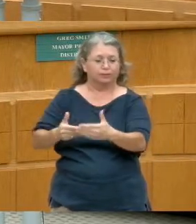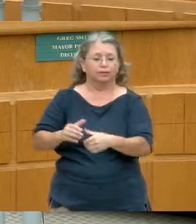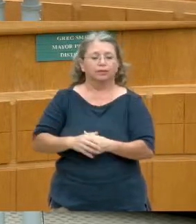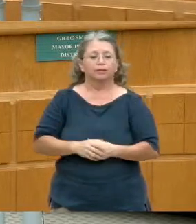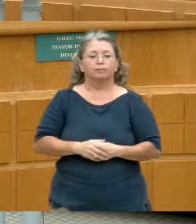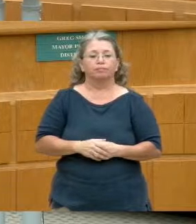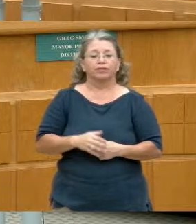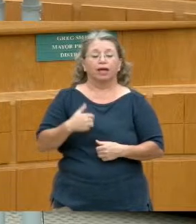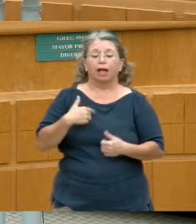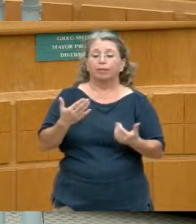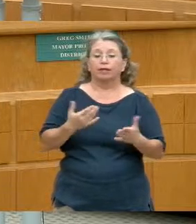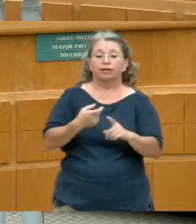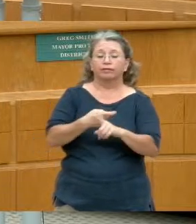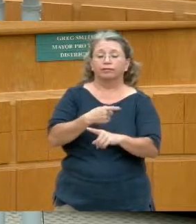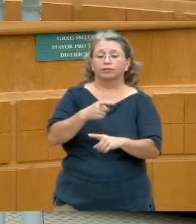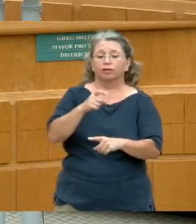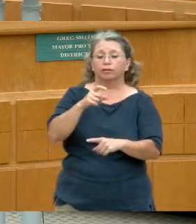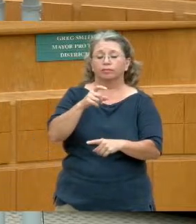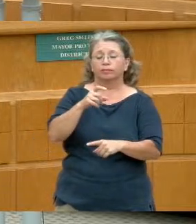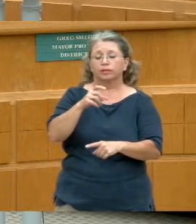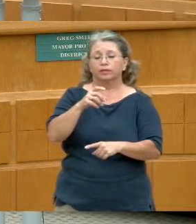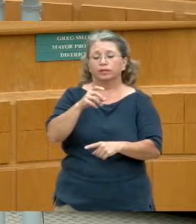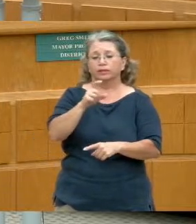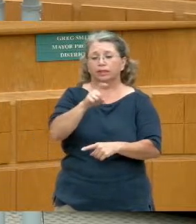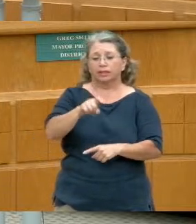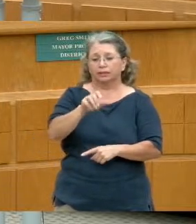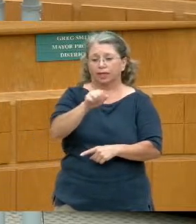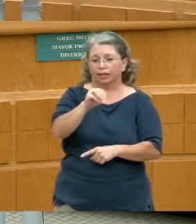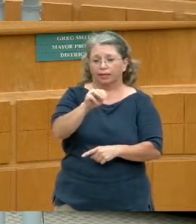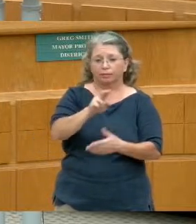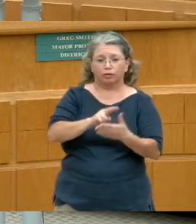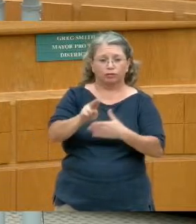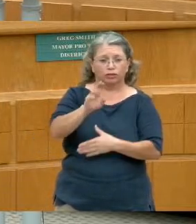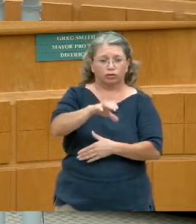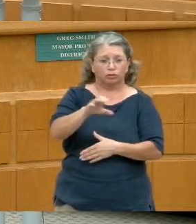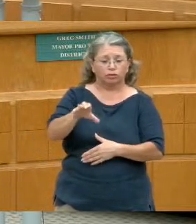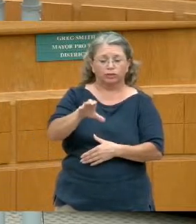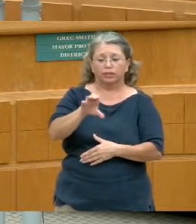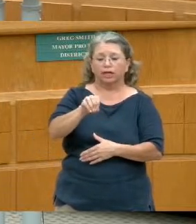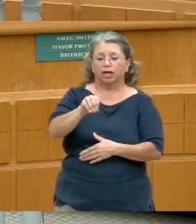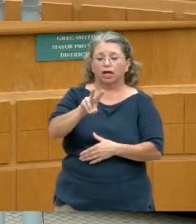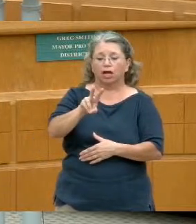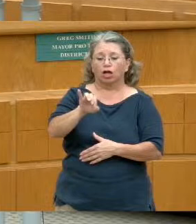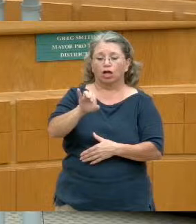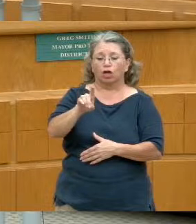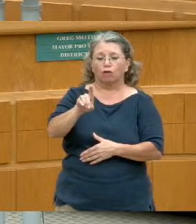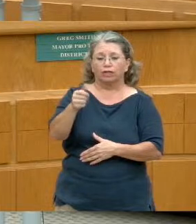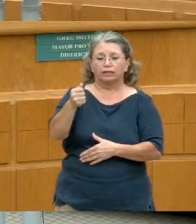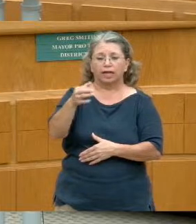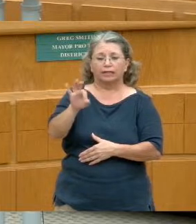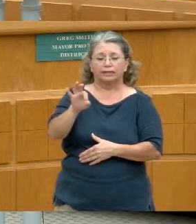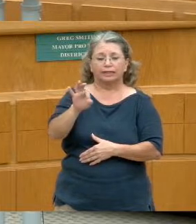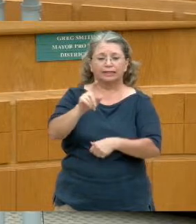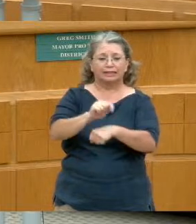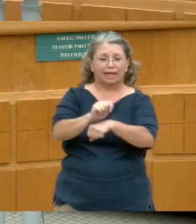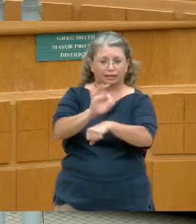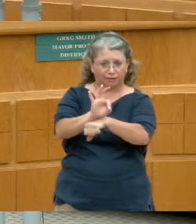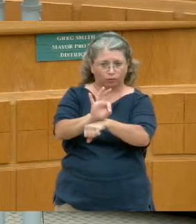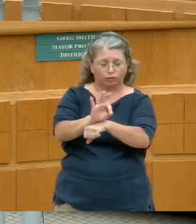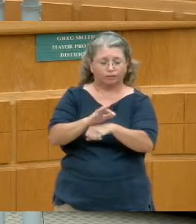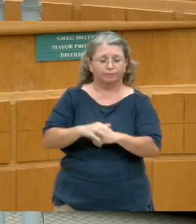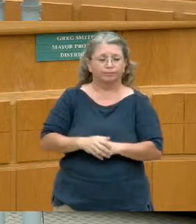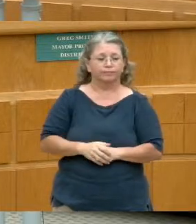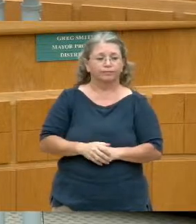Corpus Christi, Texas A&M University Corpus Christi COVID-19 Modeling Task Force,